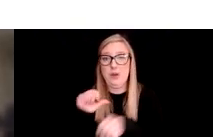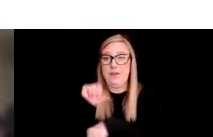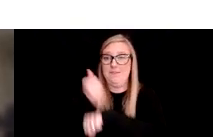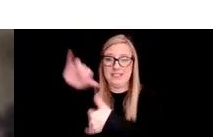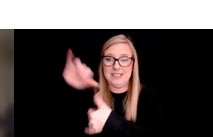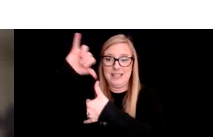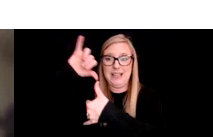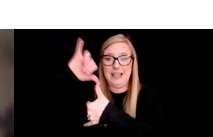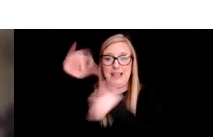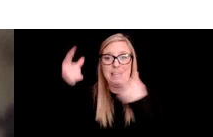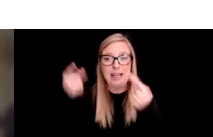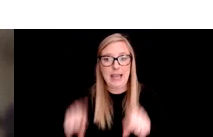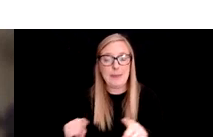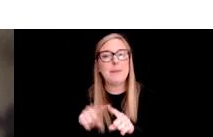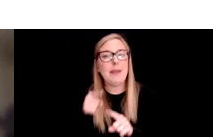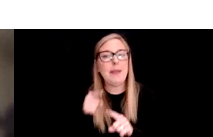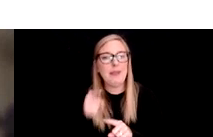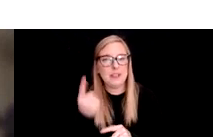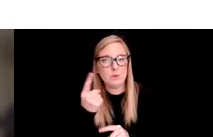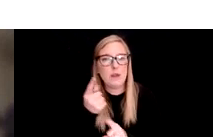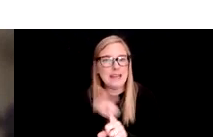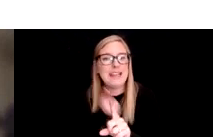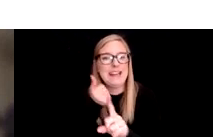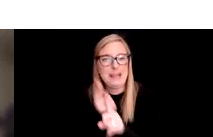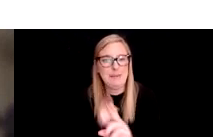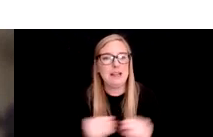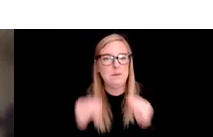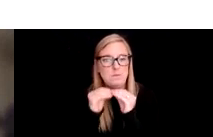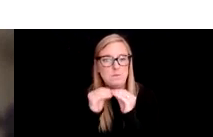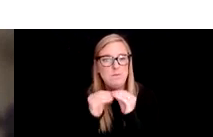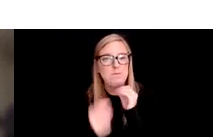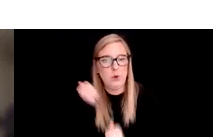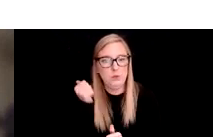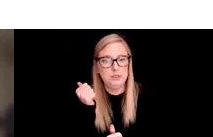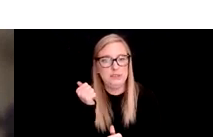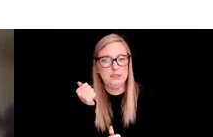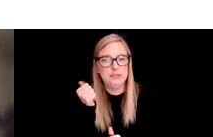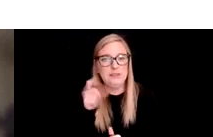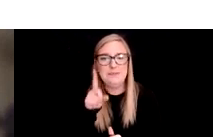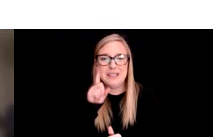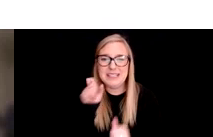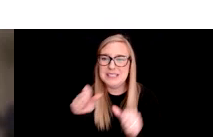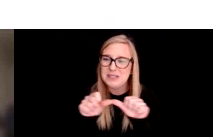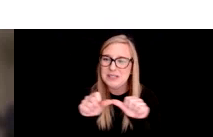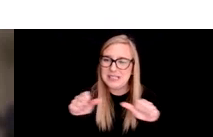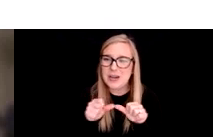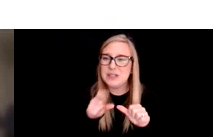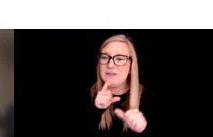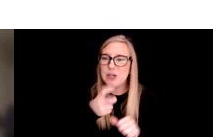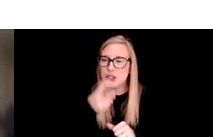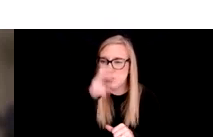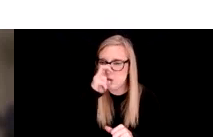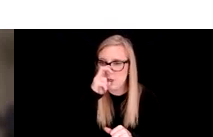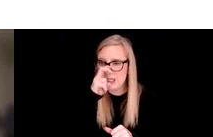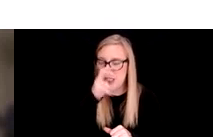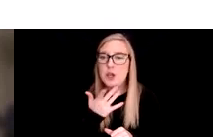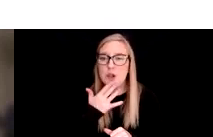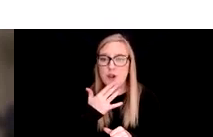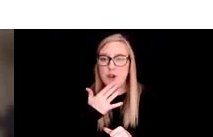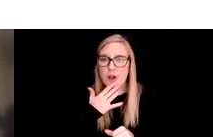the one where, it was impacted the most because we had areas of very strict defined color that were